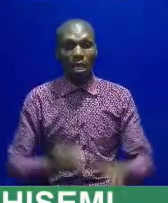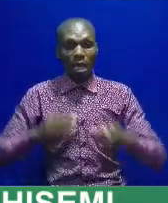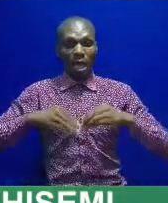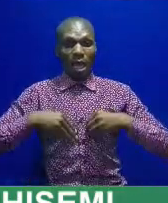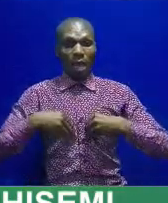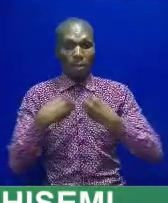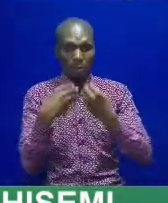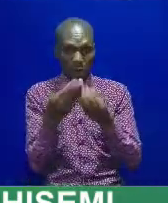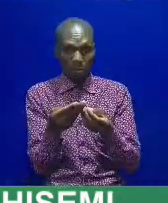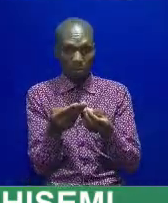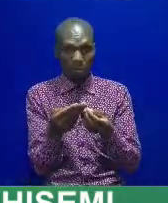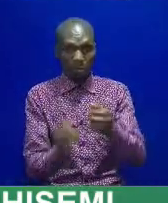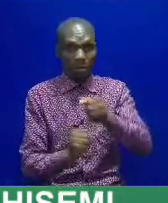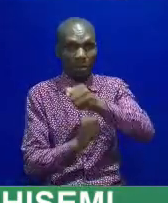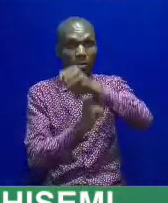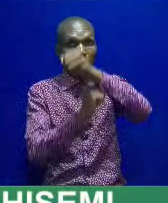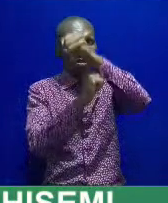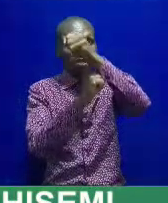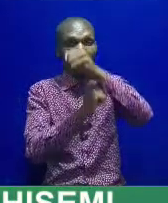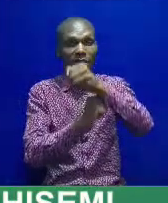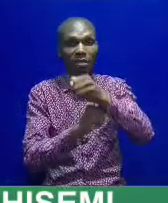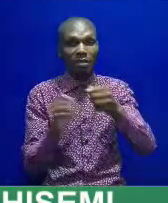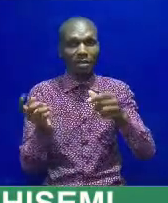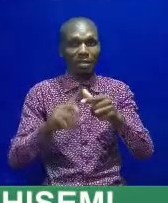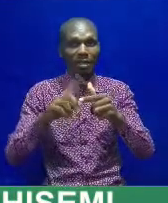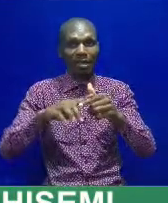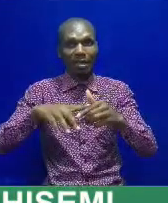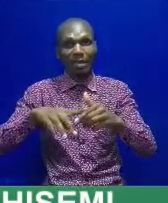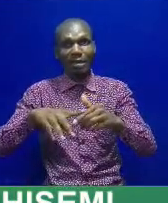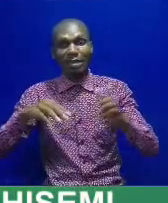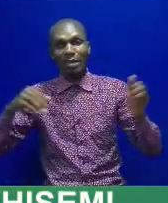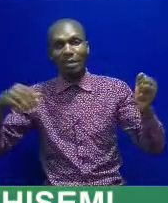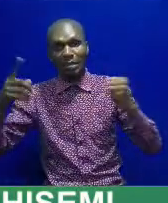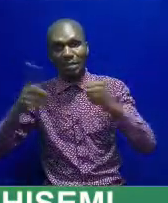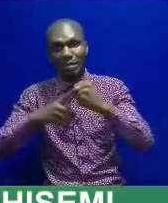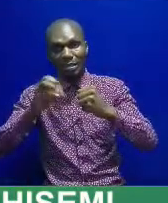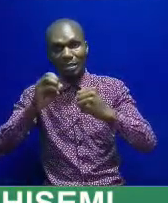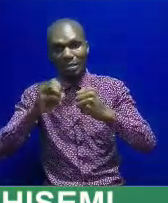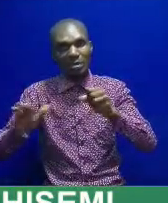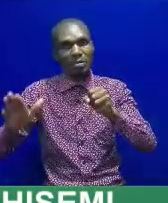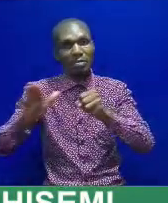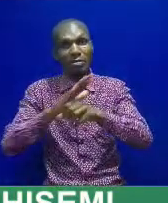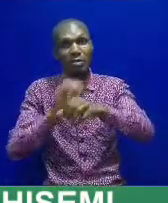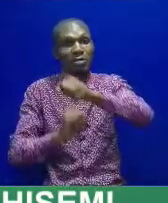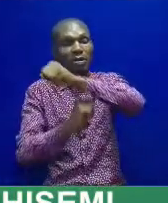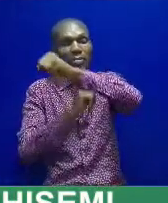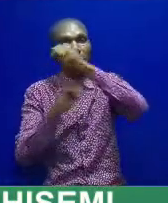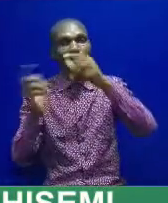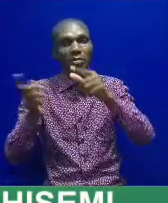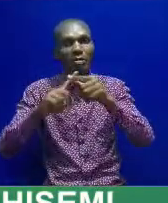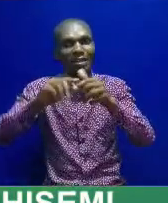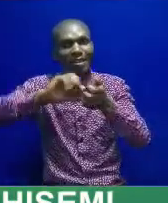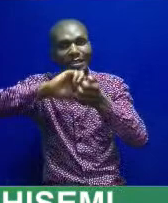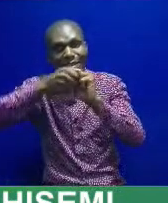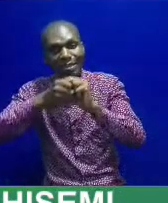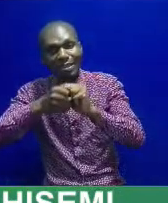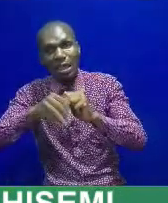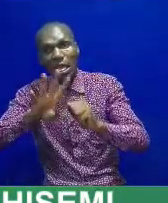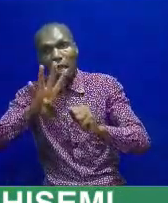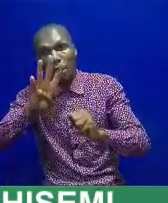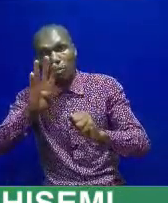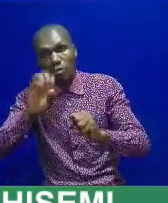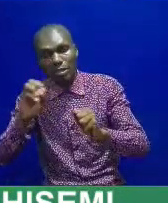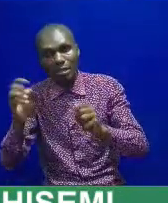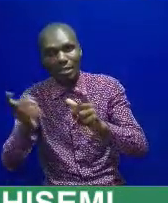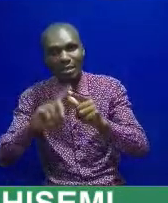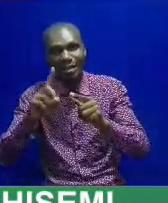a scholarship last round, 50 of them to be in full scholarship, but they only turned up 40 and 10